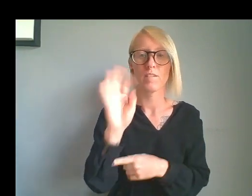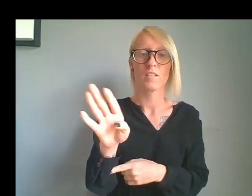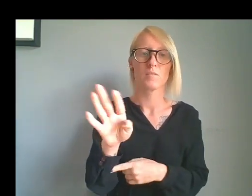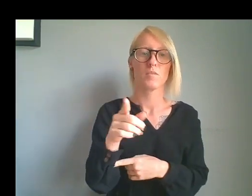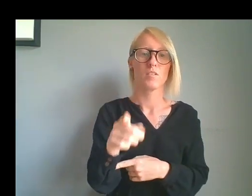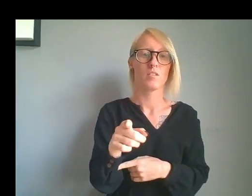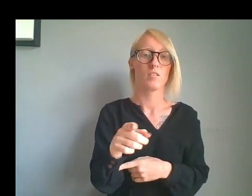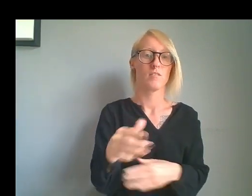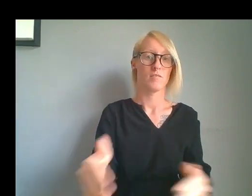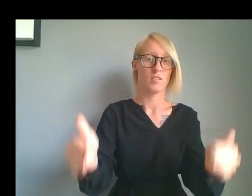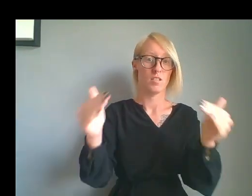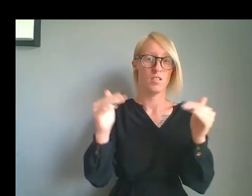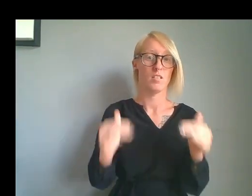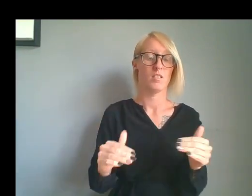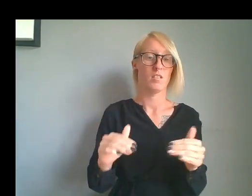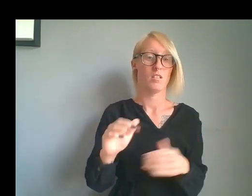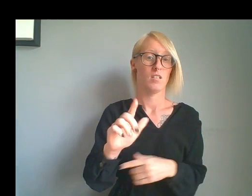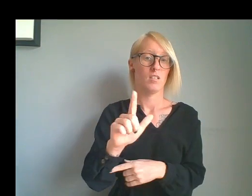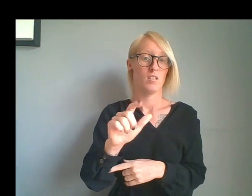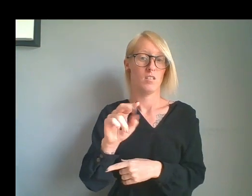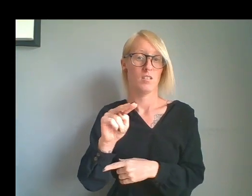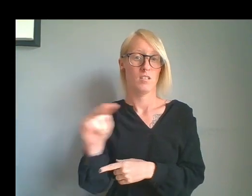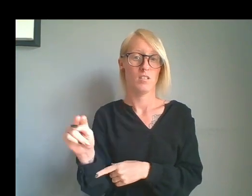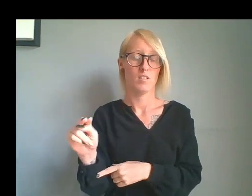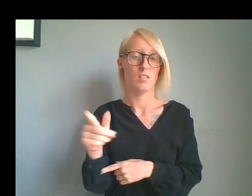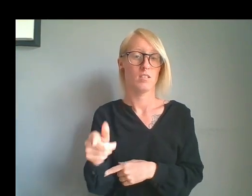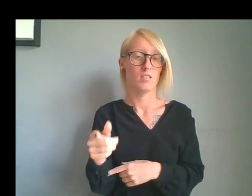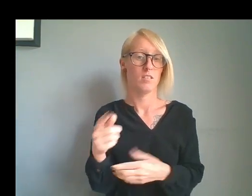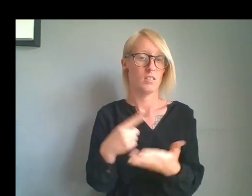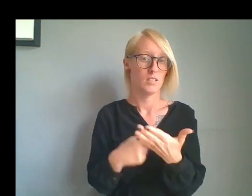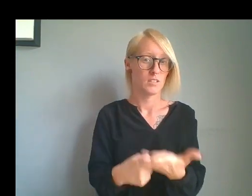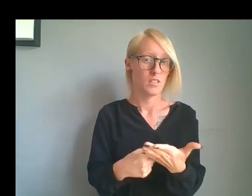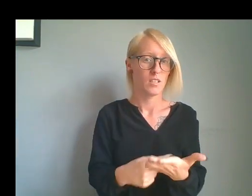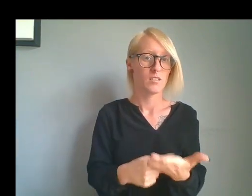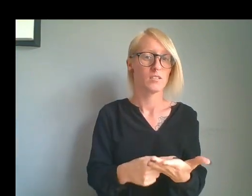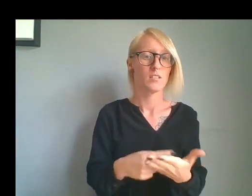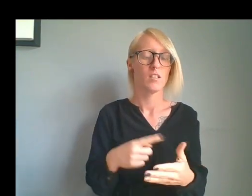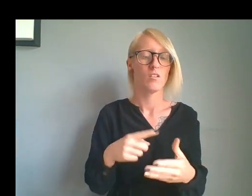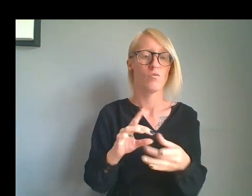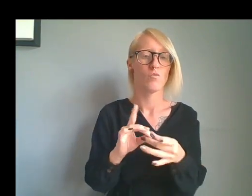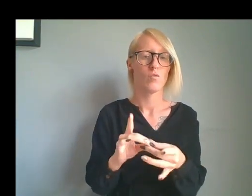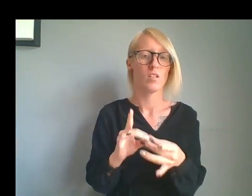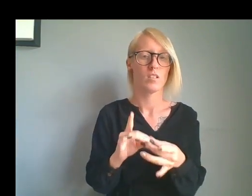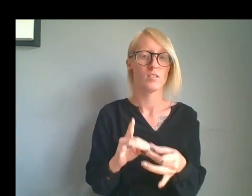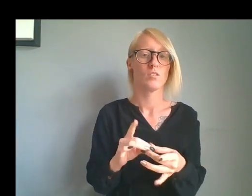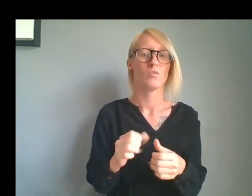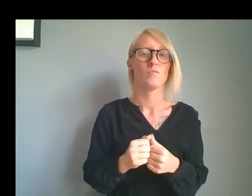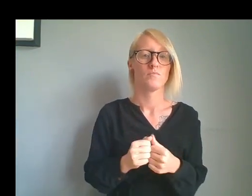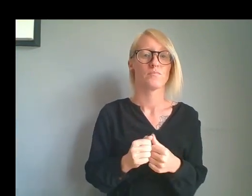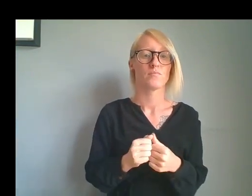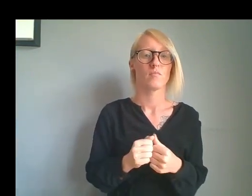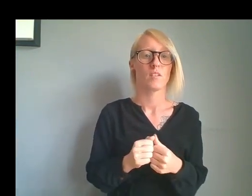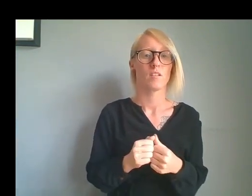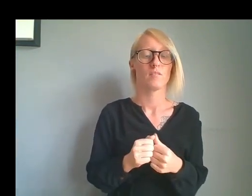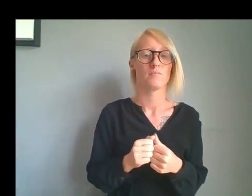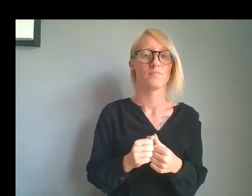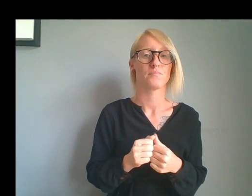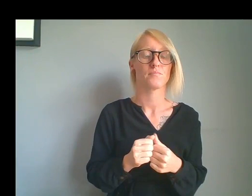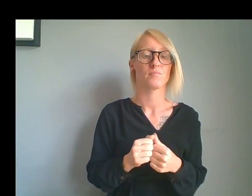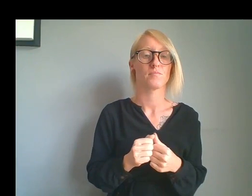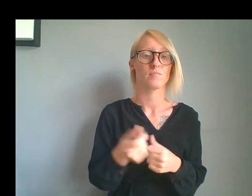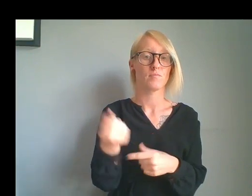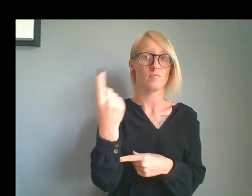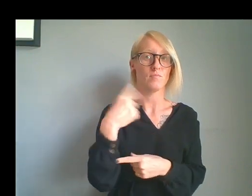then Lynn's going to talk to you for a few minutes about Click and Pledge, which is a product, a web-based product for nonprofits that